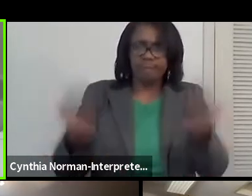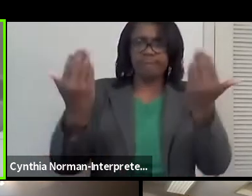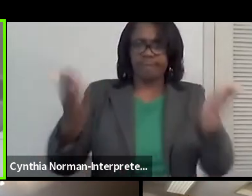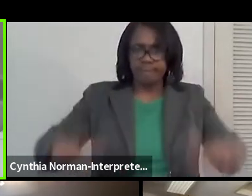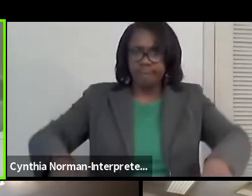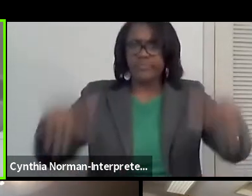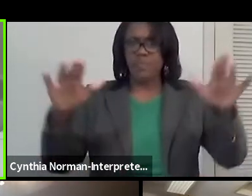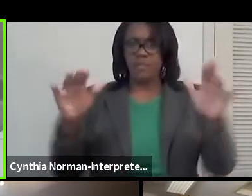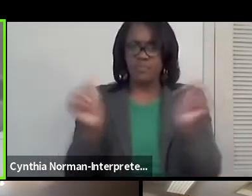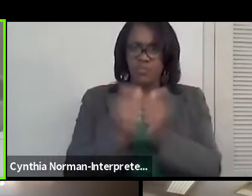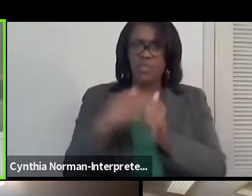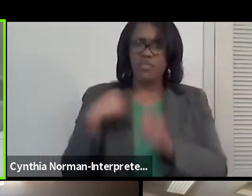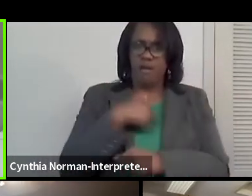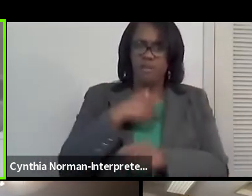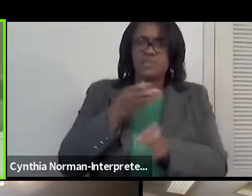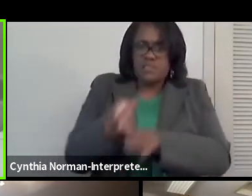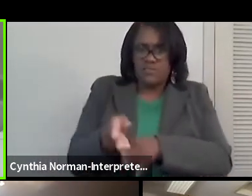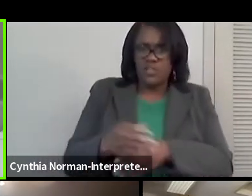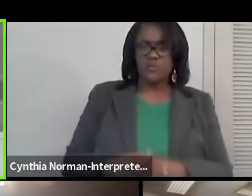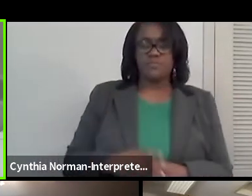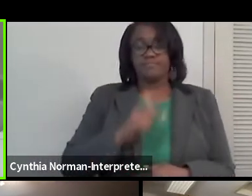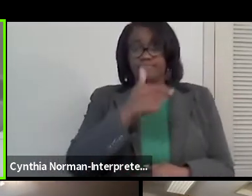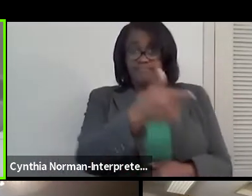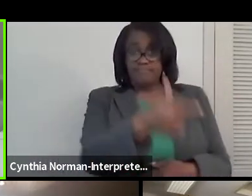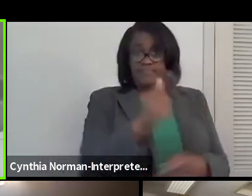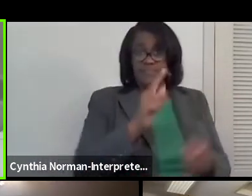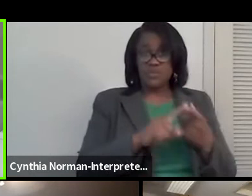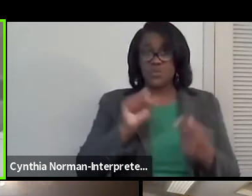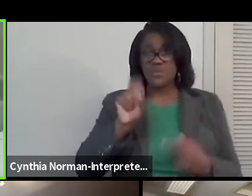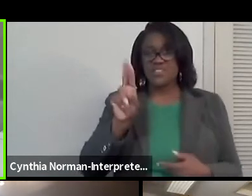us. I guess I'll pass it to Sunny.